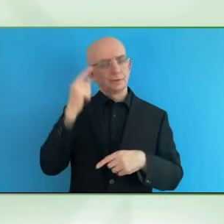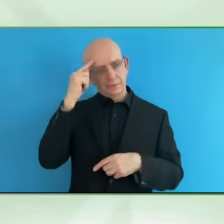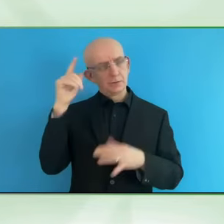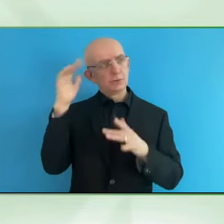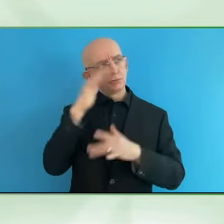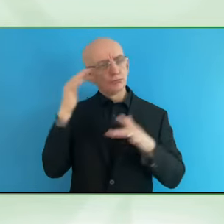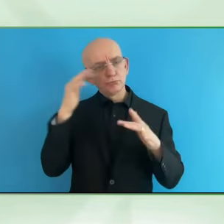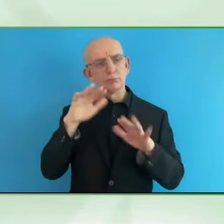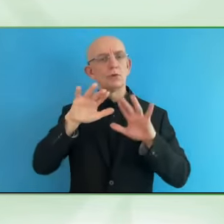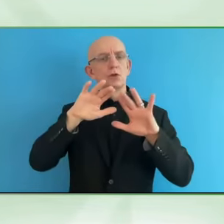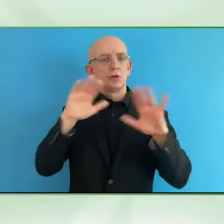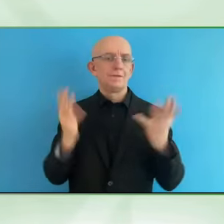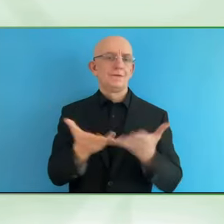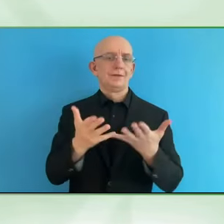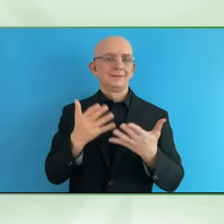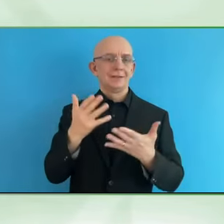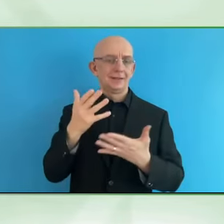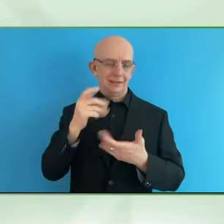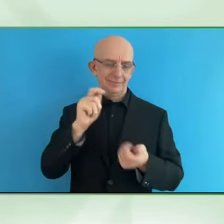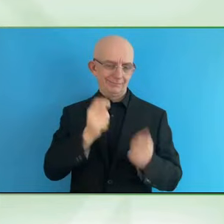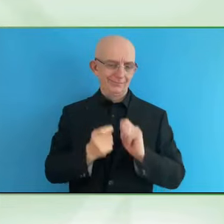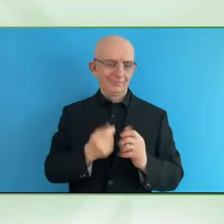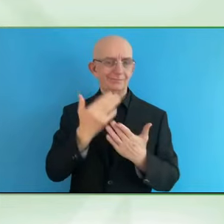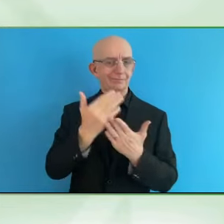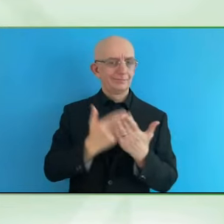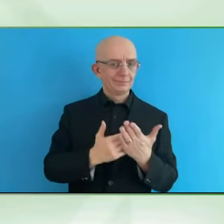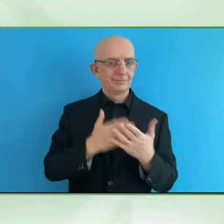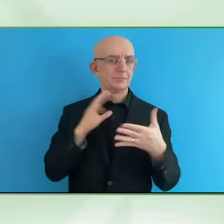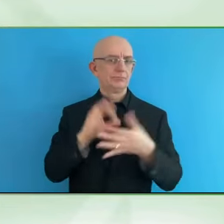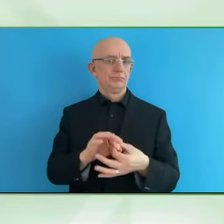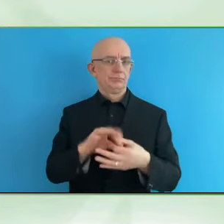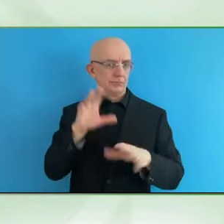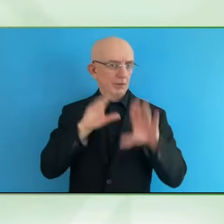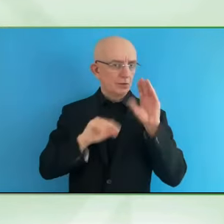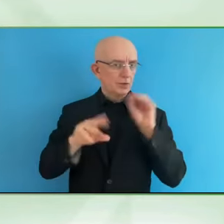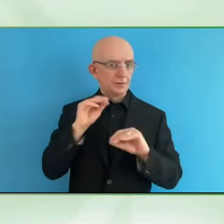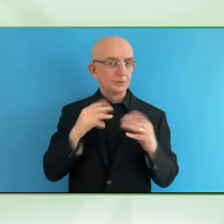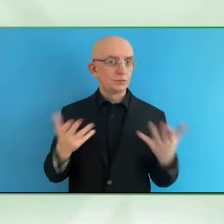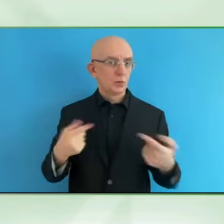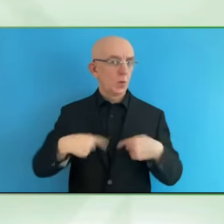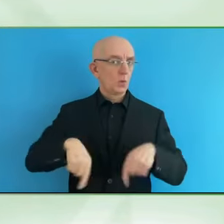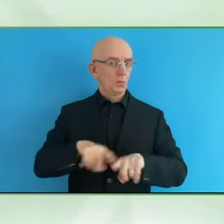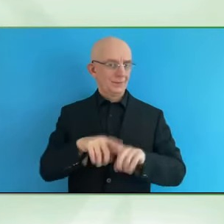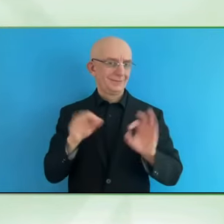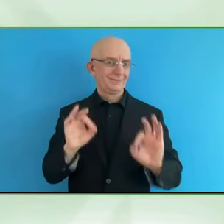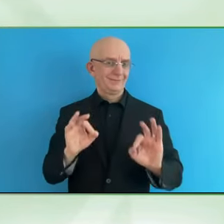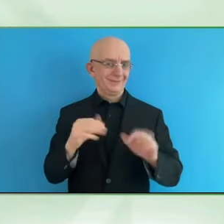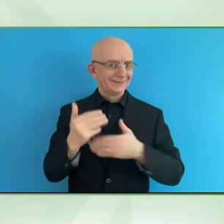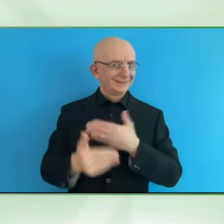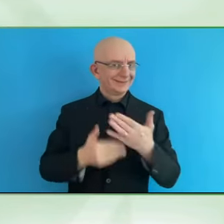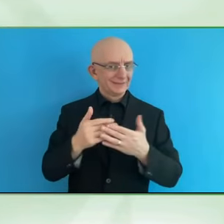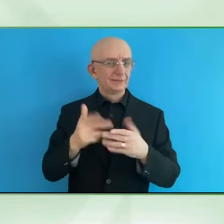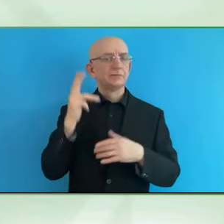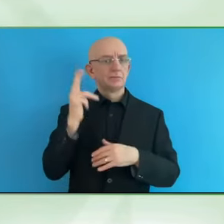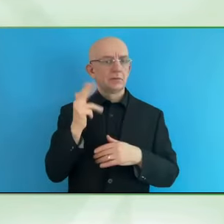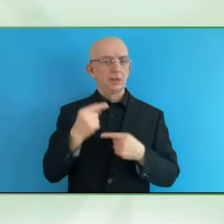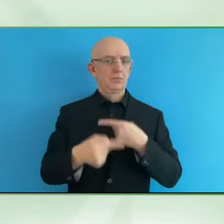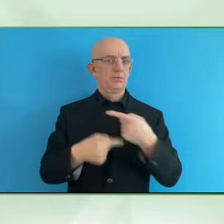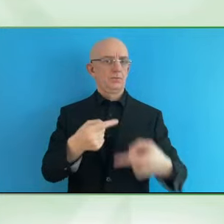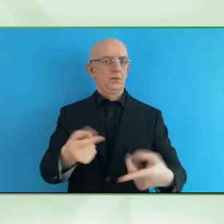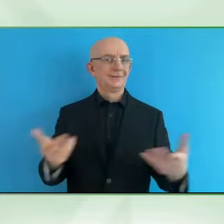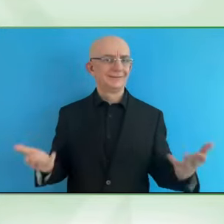support the development of inclusive education, and how can we apply that elsewhere? And I think the list is